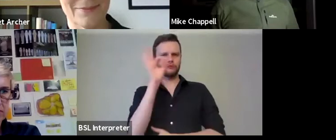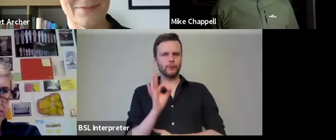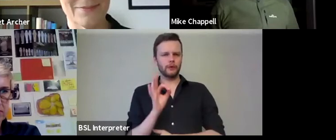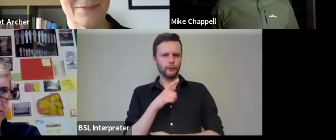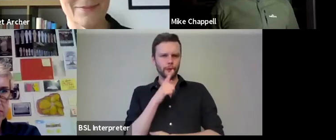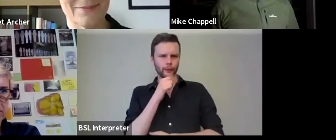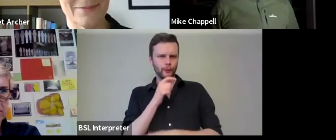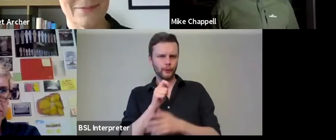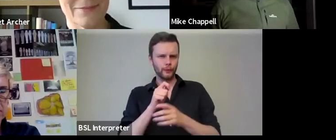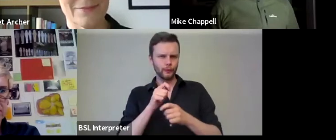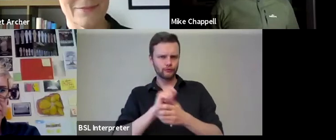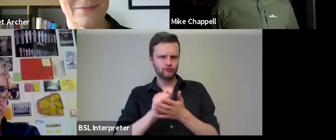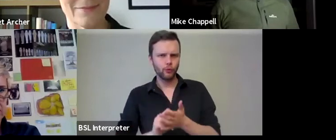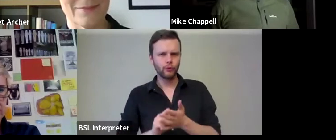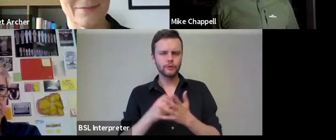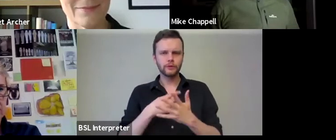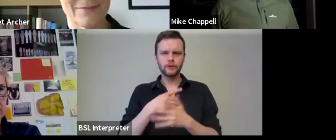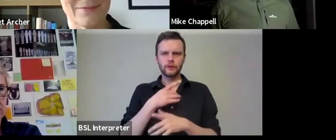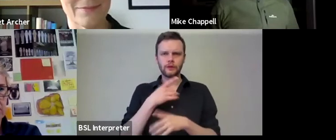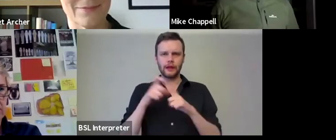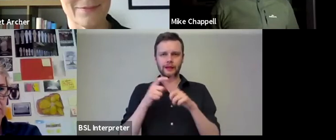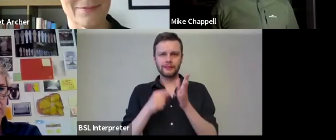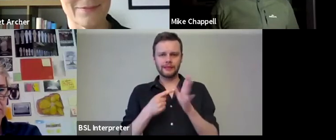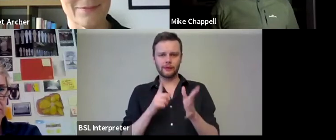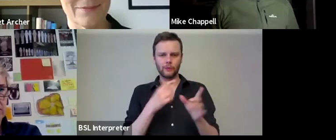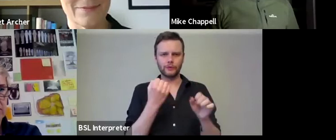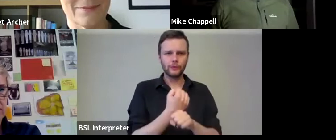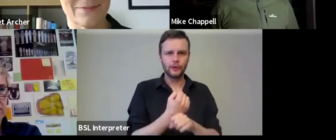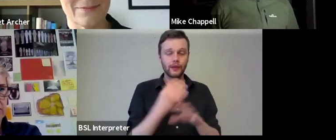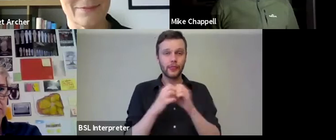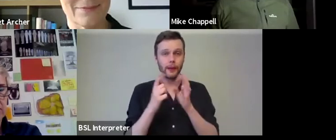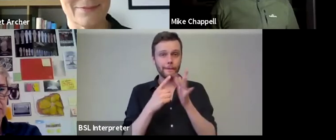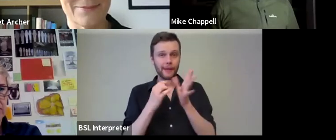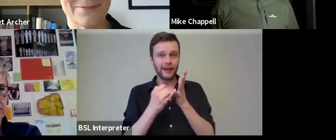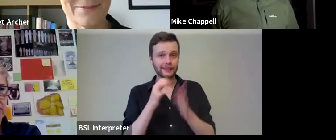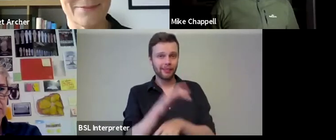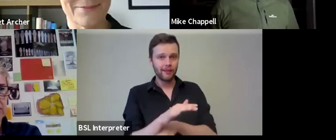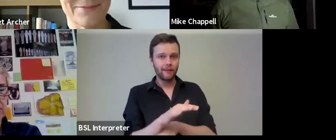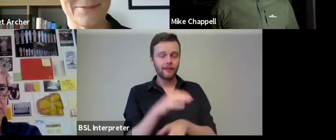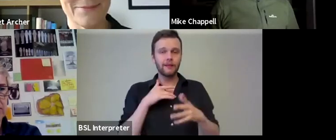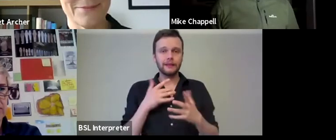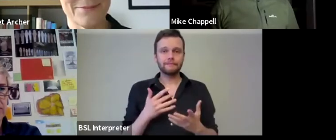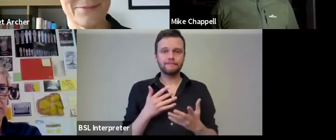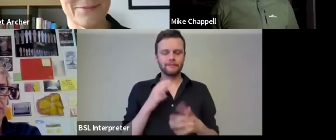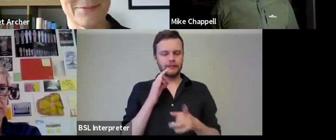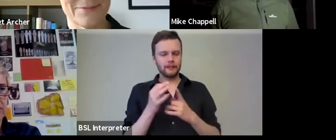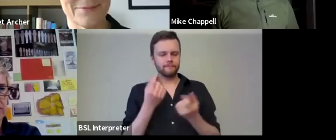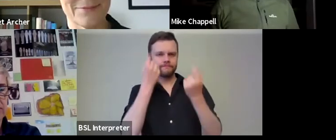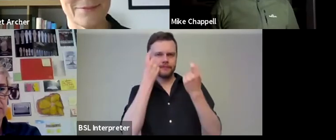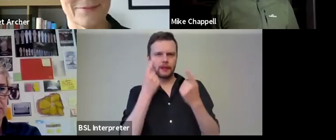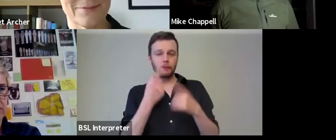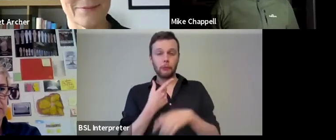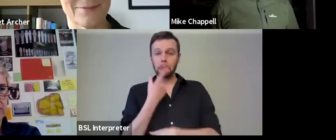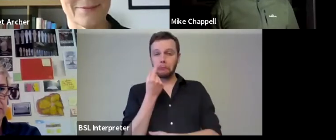it, what that data set is doing, what biases are in that data set, and then we begin to understand its potential to offer